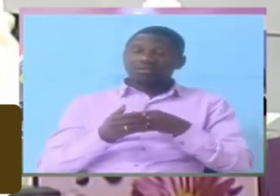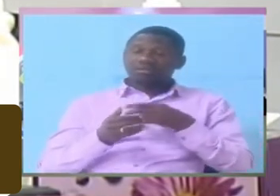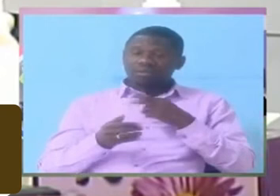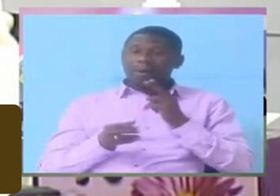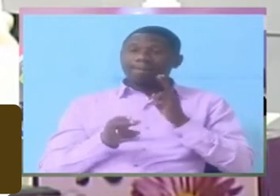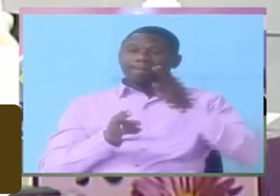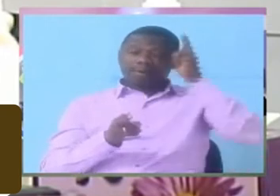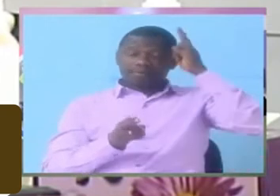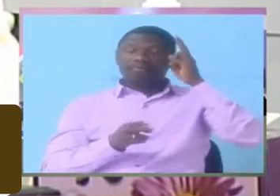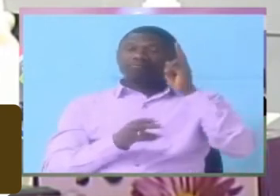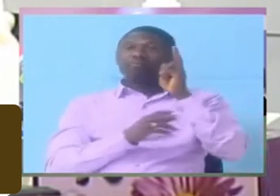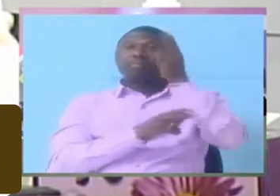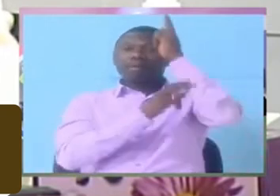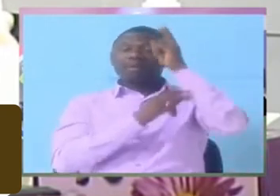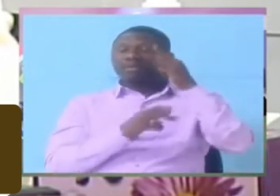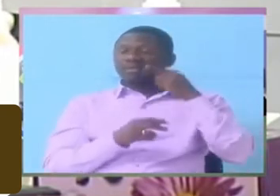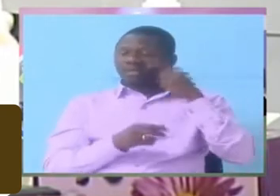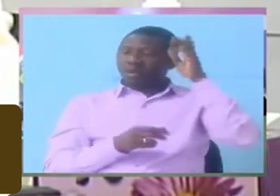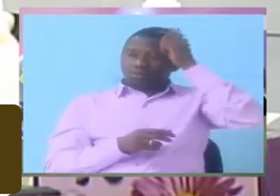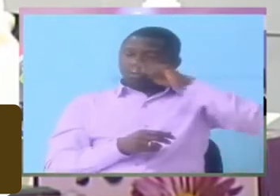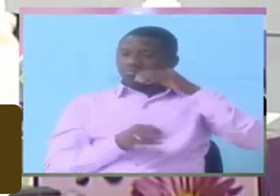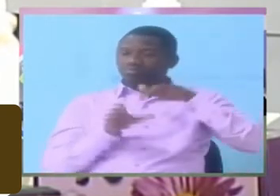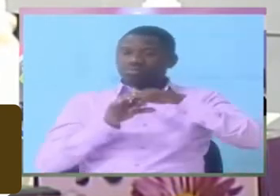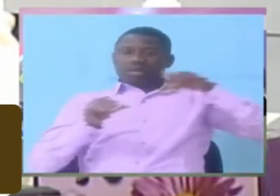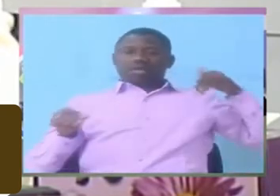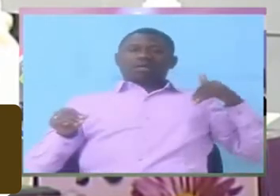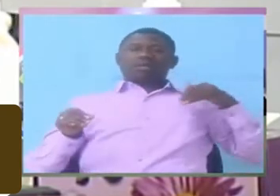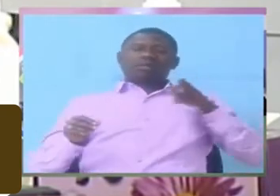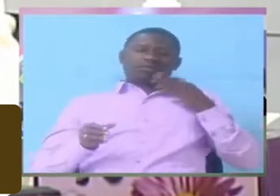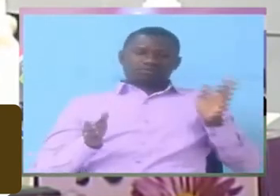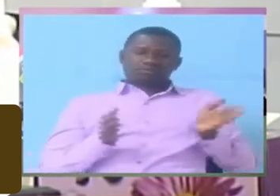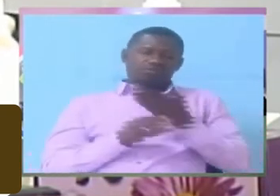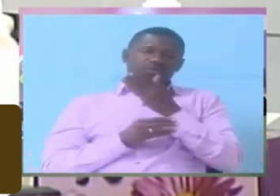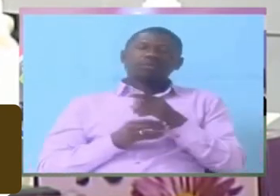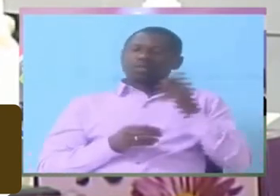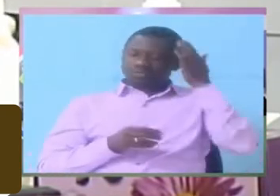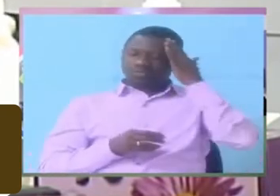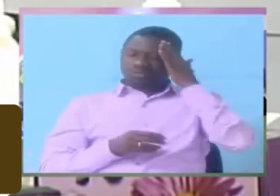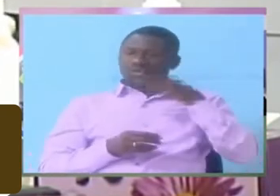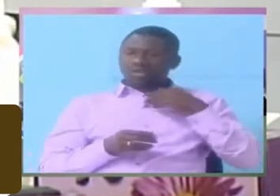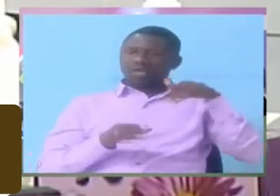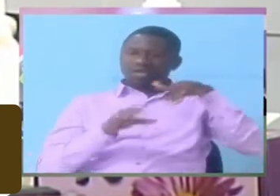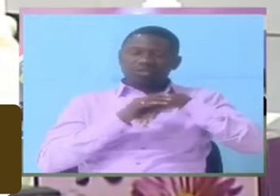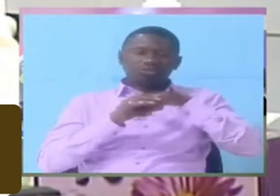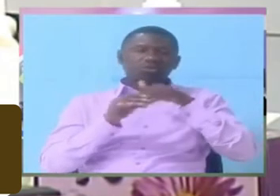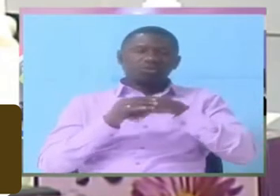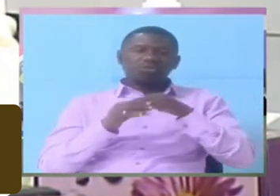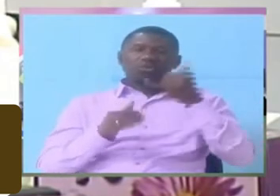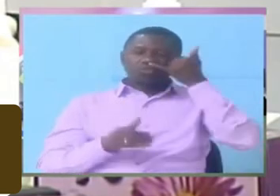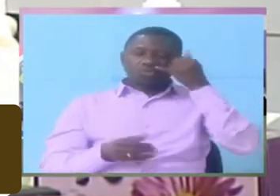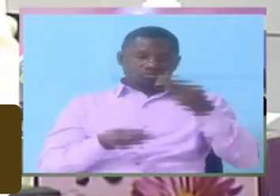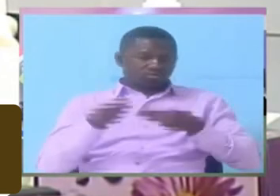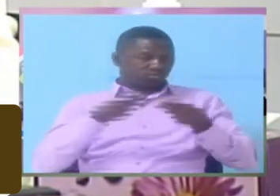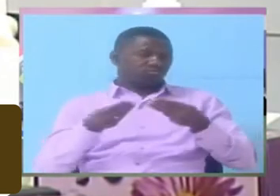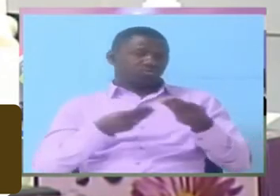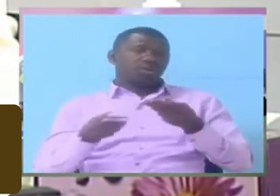and they will run, because that's our belief, that you know they are onto drug peddling. kadu nyimmolu kalamu siata hani drug sira